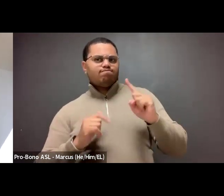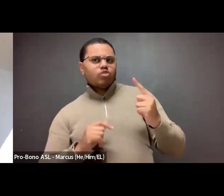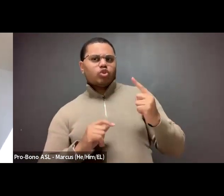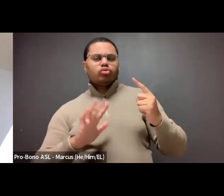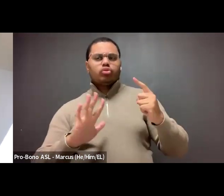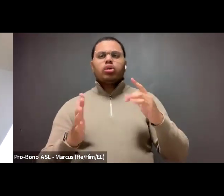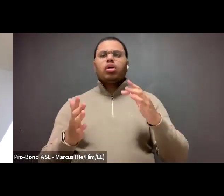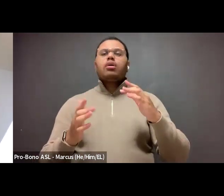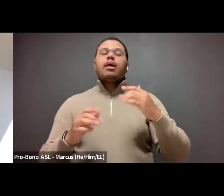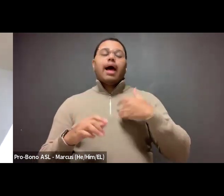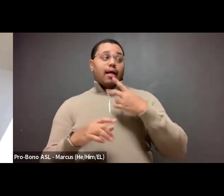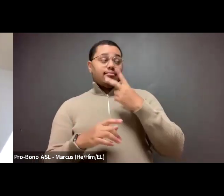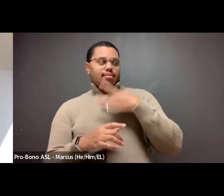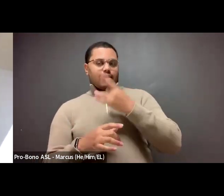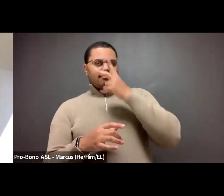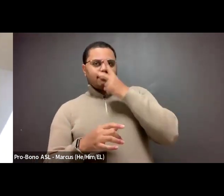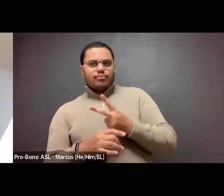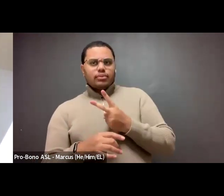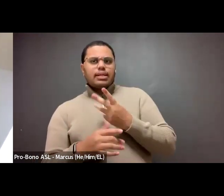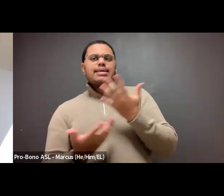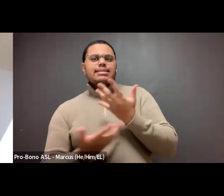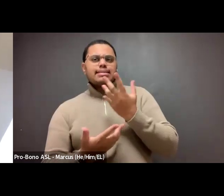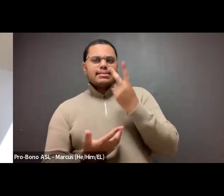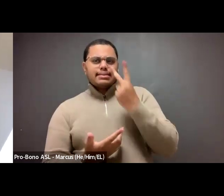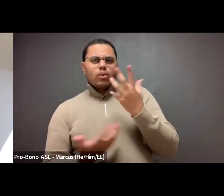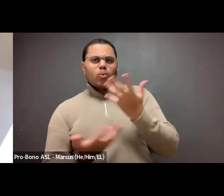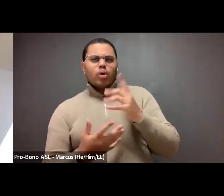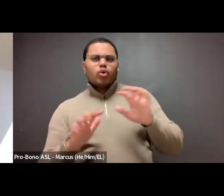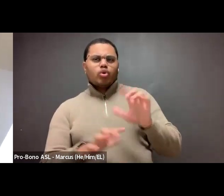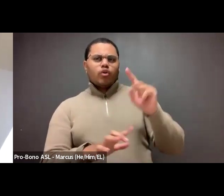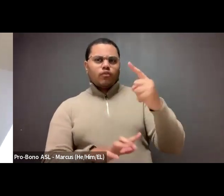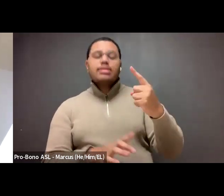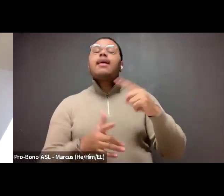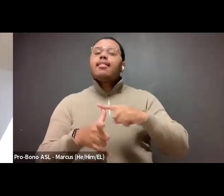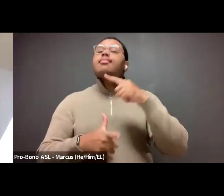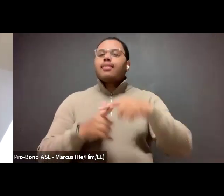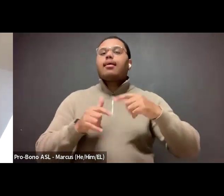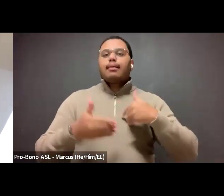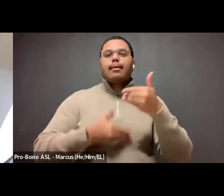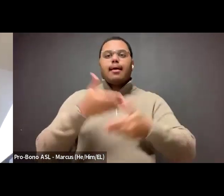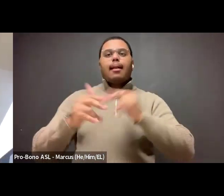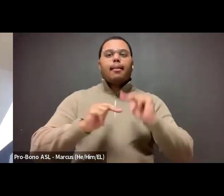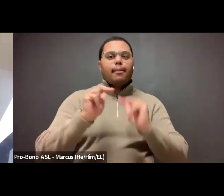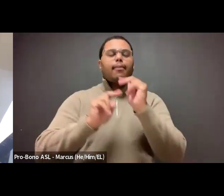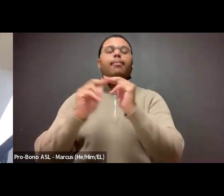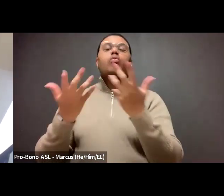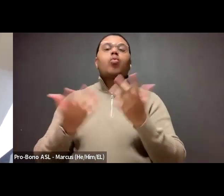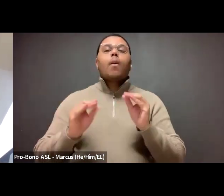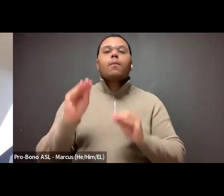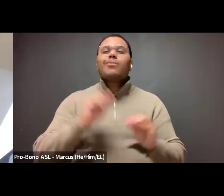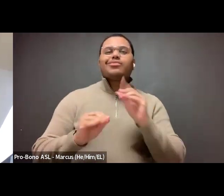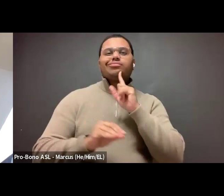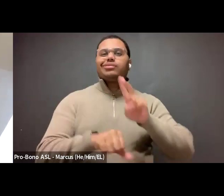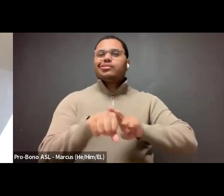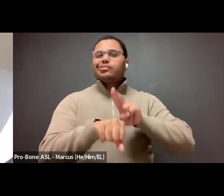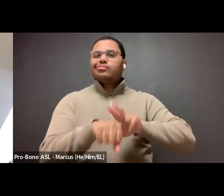in the scene first, to see what they do first. And then I build the choreography from the movements that come naturally to them. So I